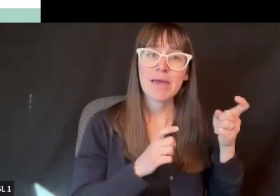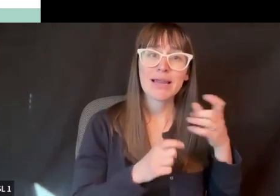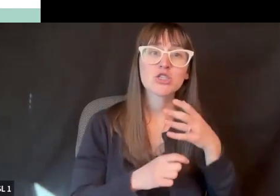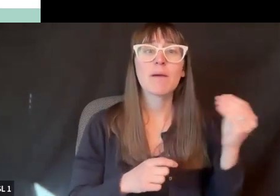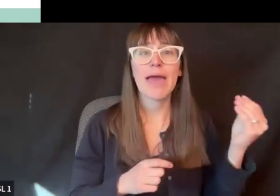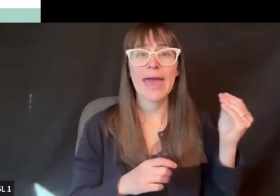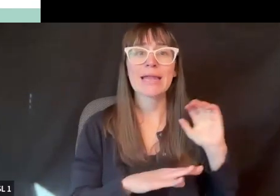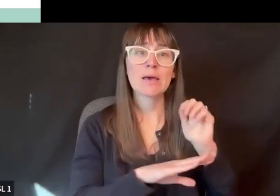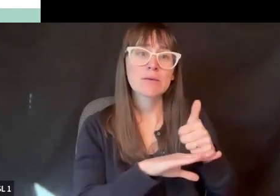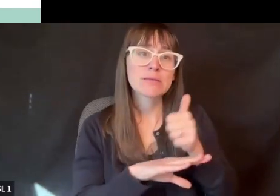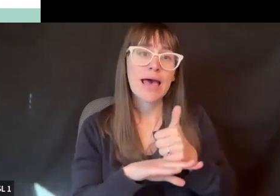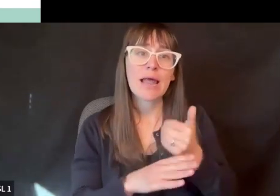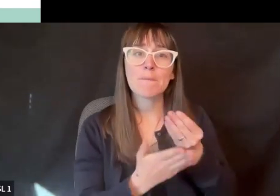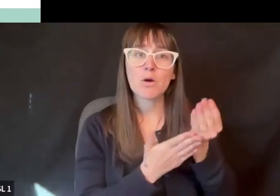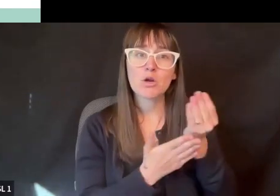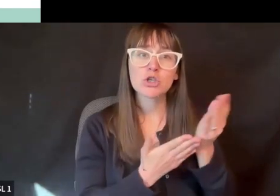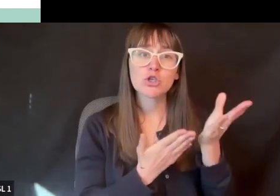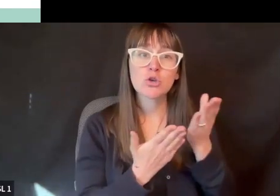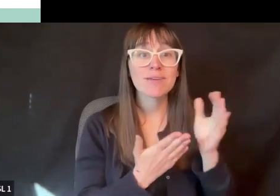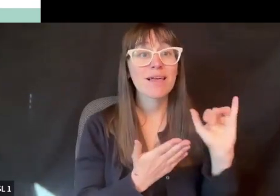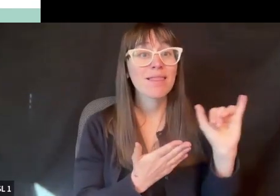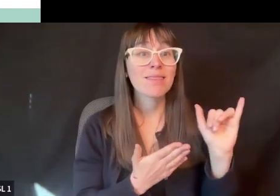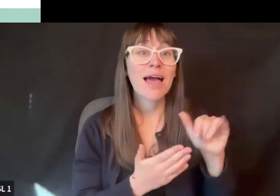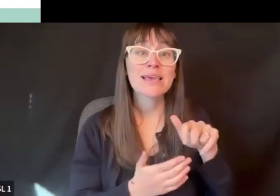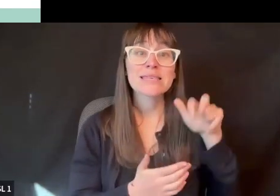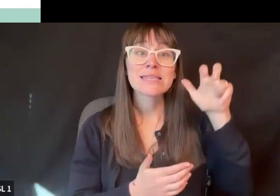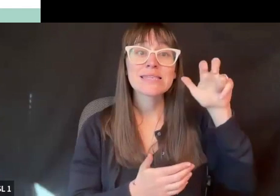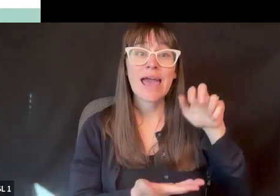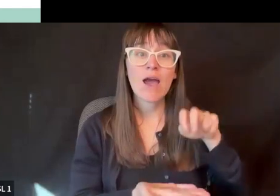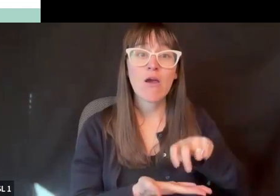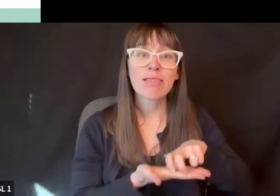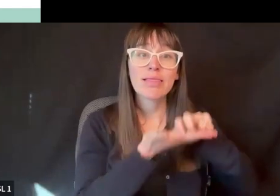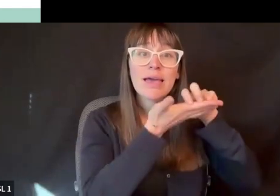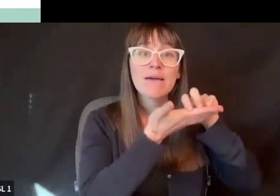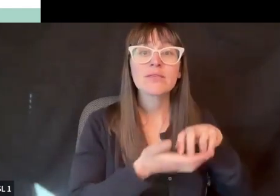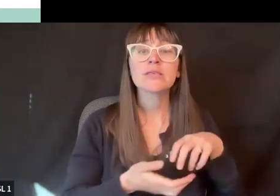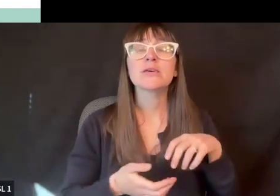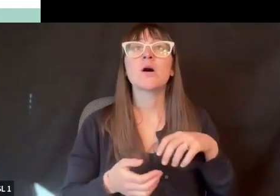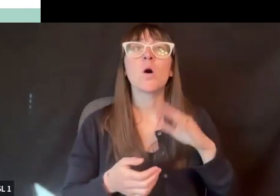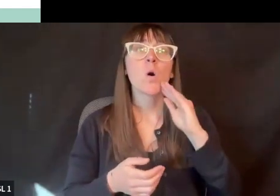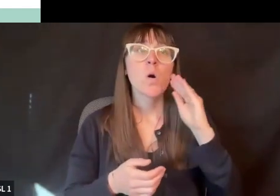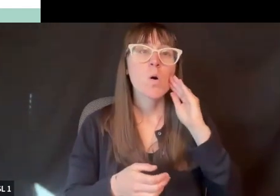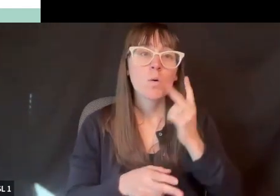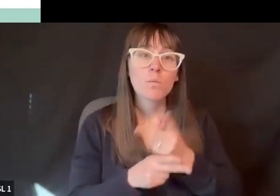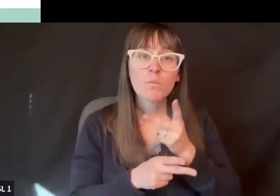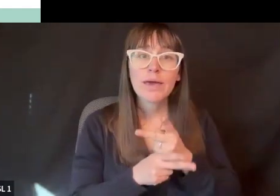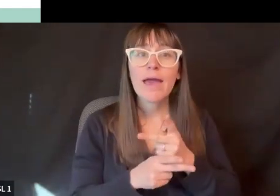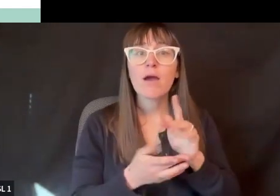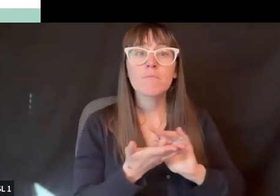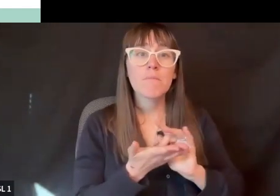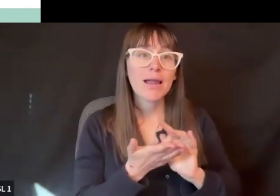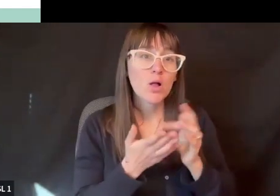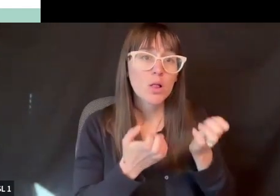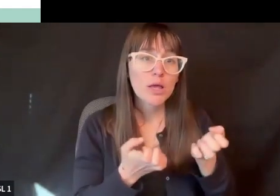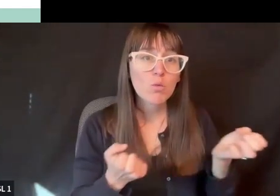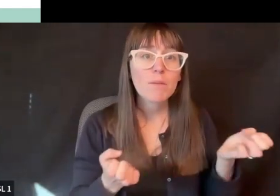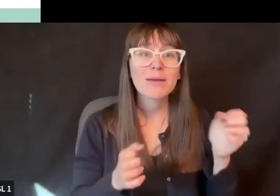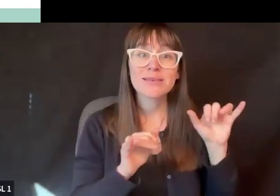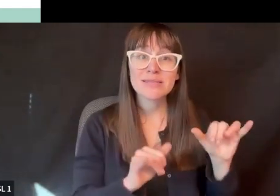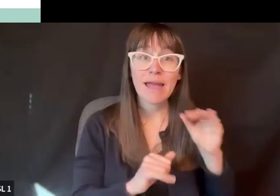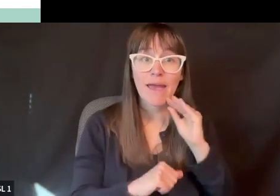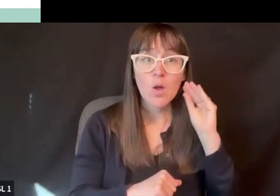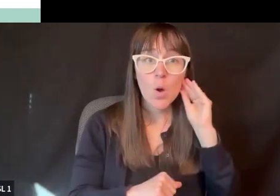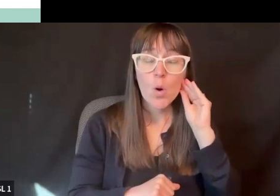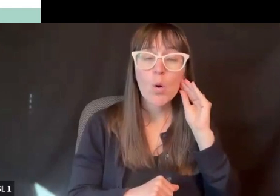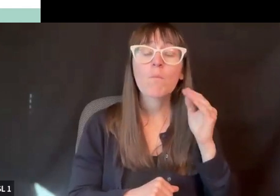well as purchased services like stair lifts. We have got a lot of Victorians, home care, medical equipment, allowing people to